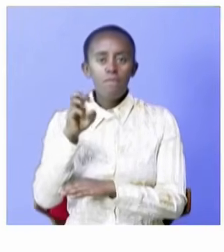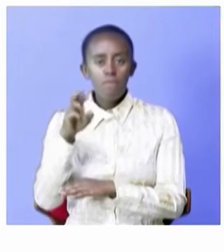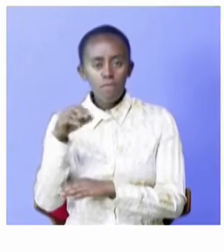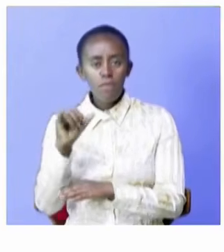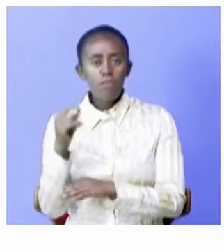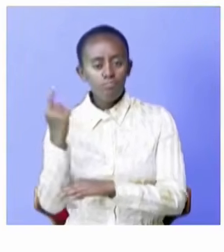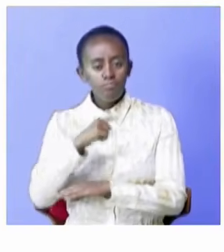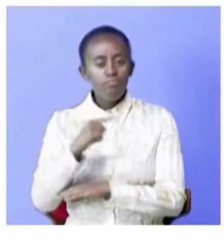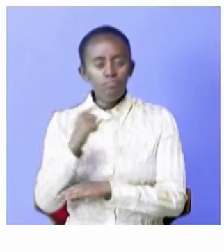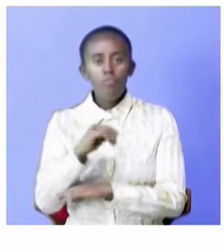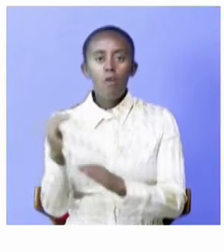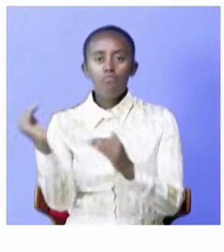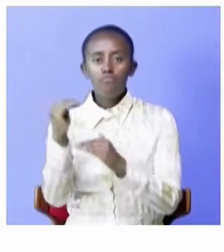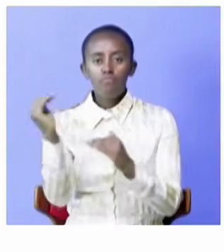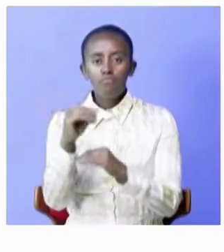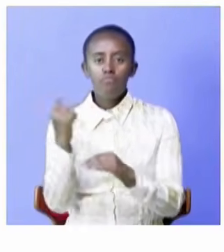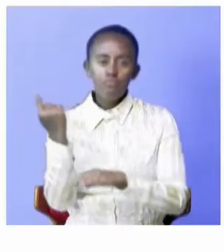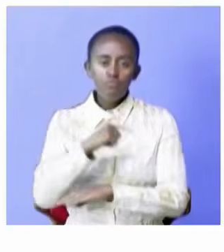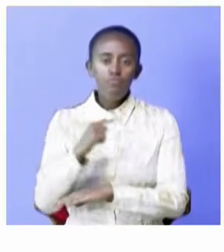afternoon.